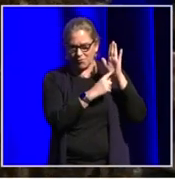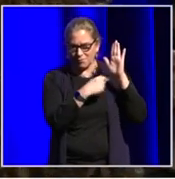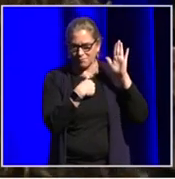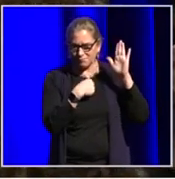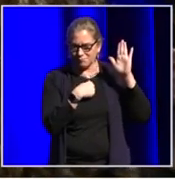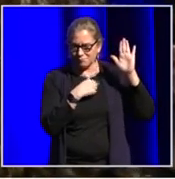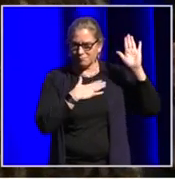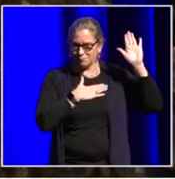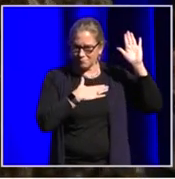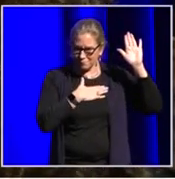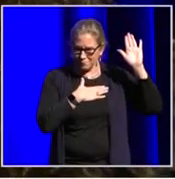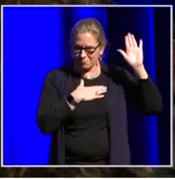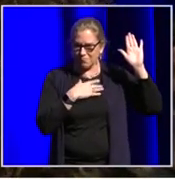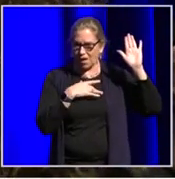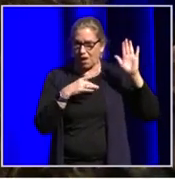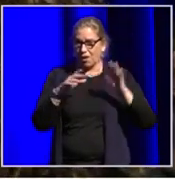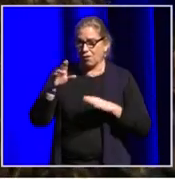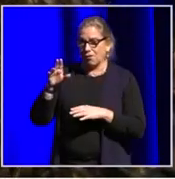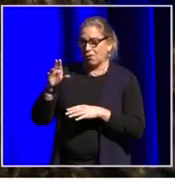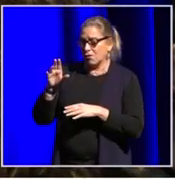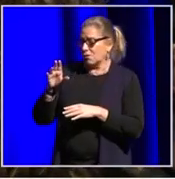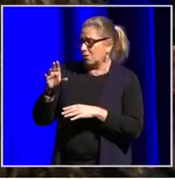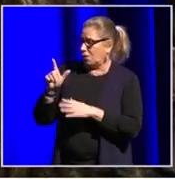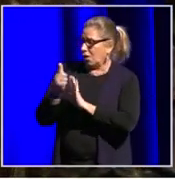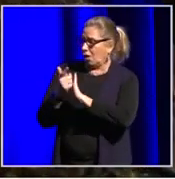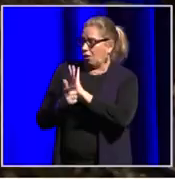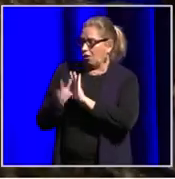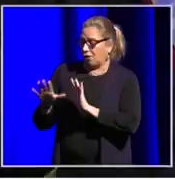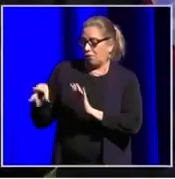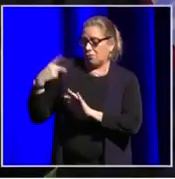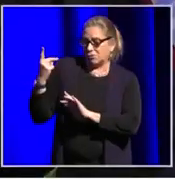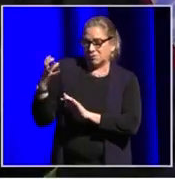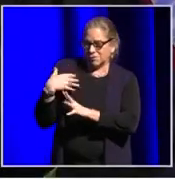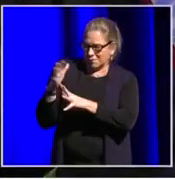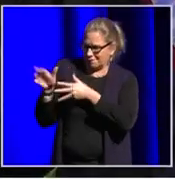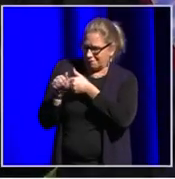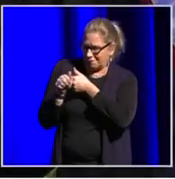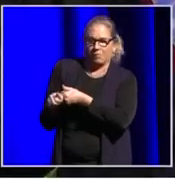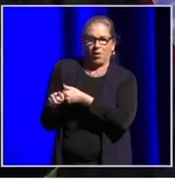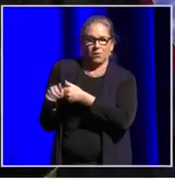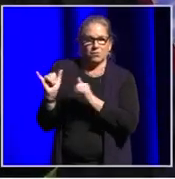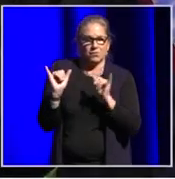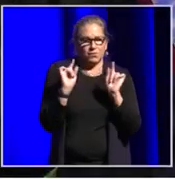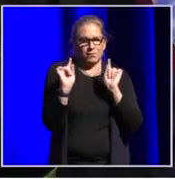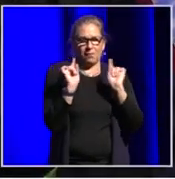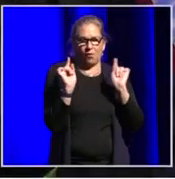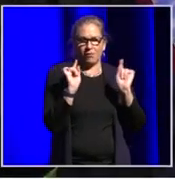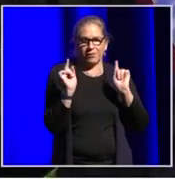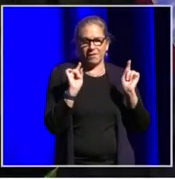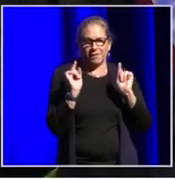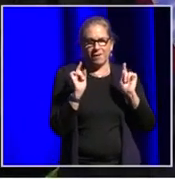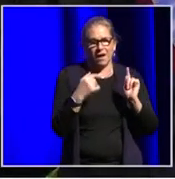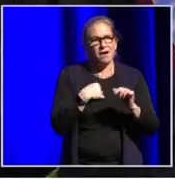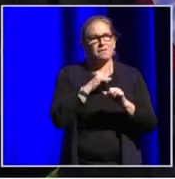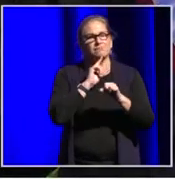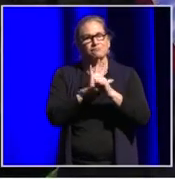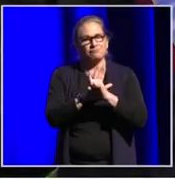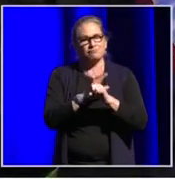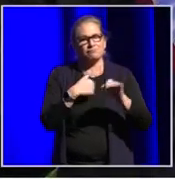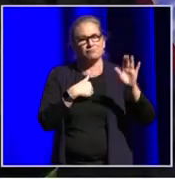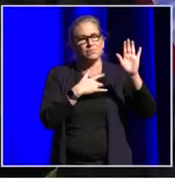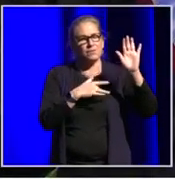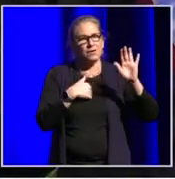America. And the District of Columbia. And the District of Columbia. And will. And will. To the best of my ability. To the best of my